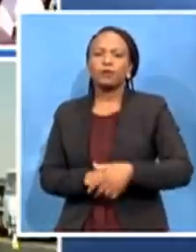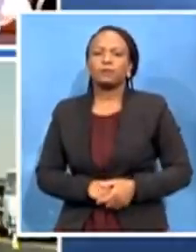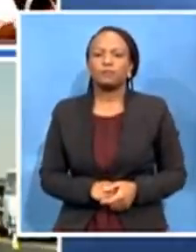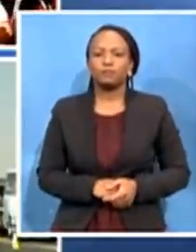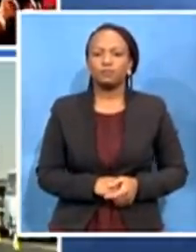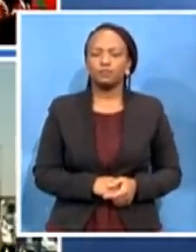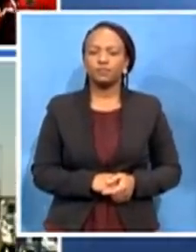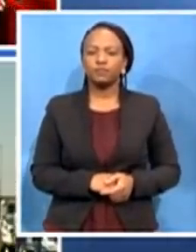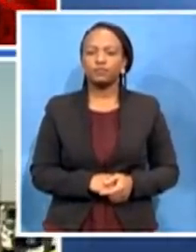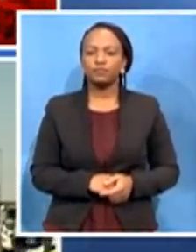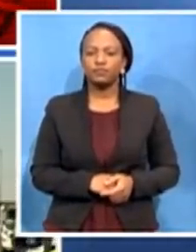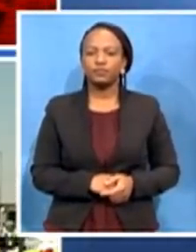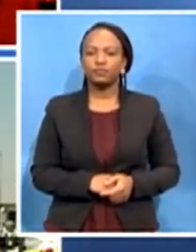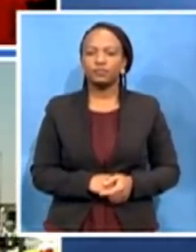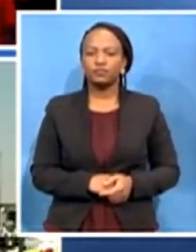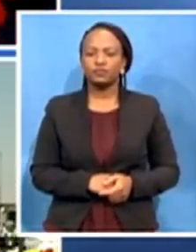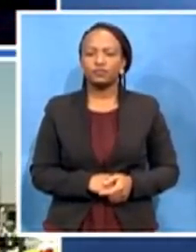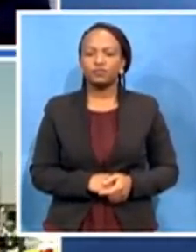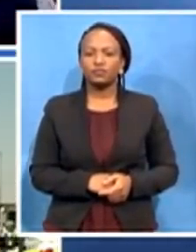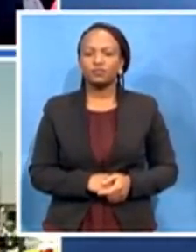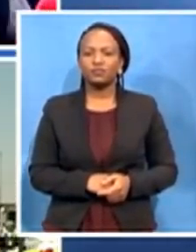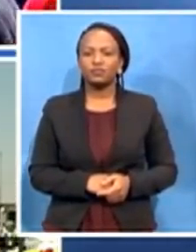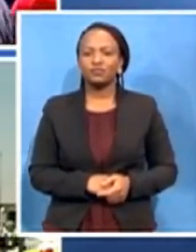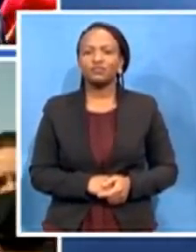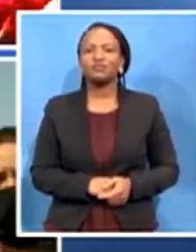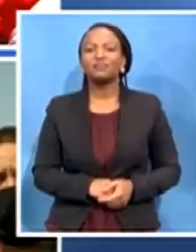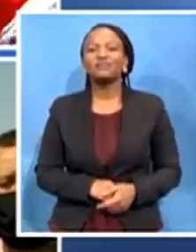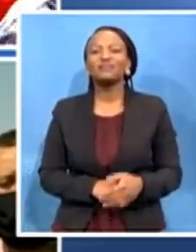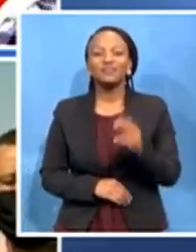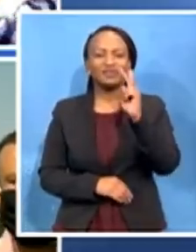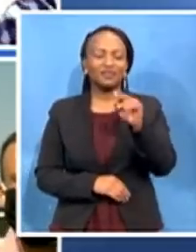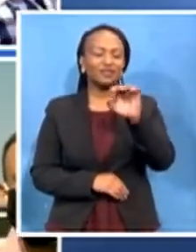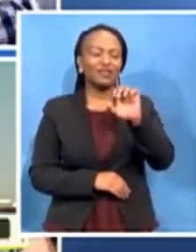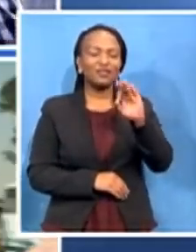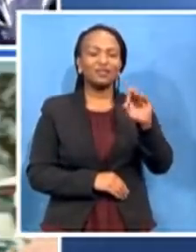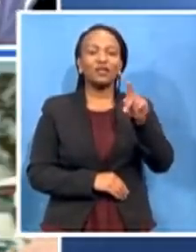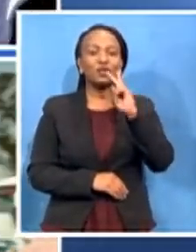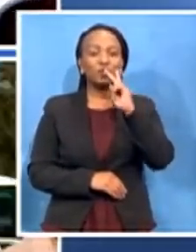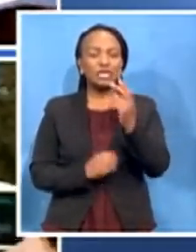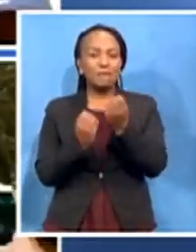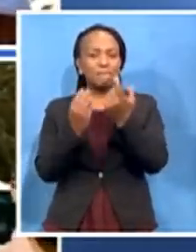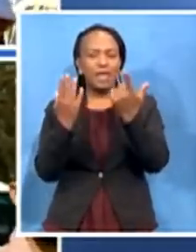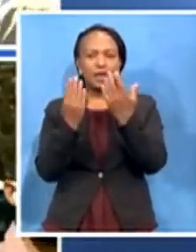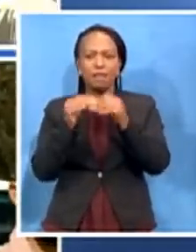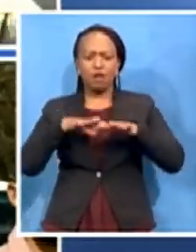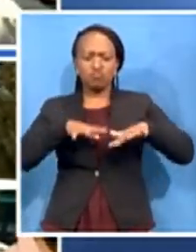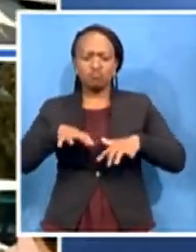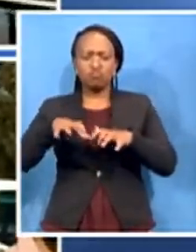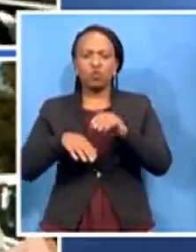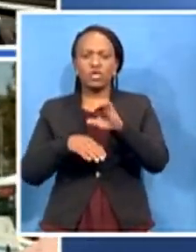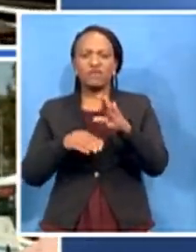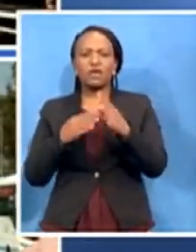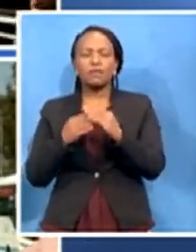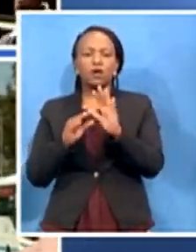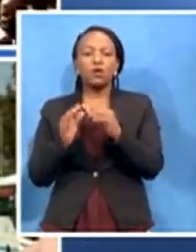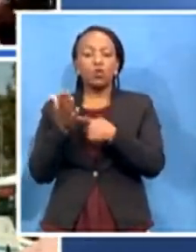As you can see, EFF members have come out in their numbers. That's a story we continue to follow today. But on to